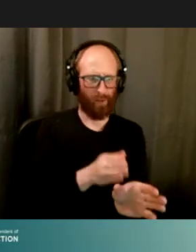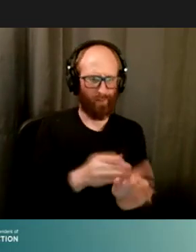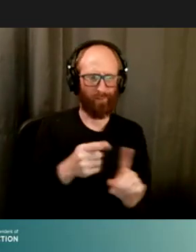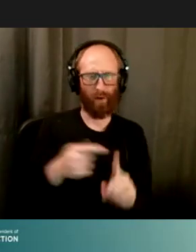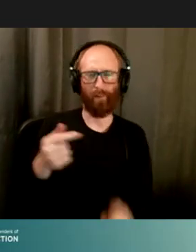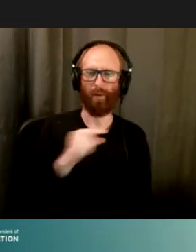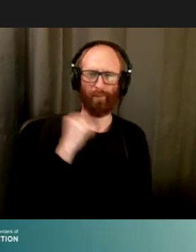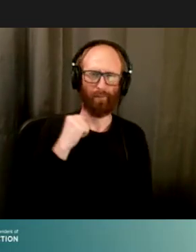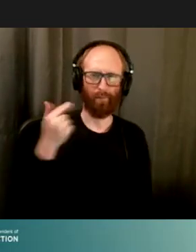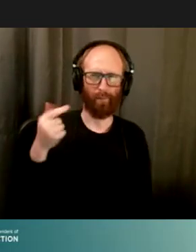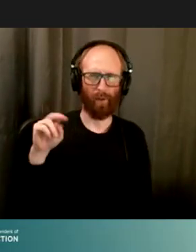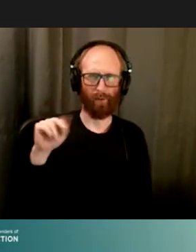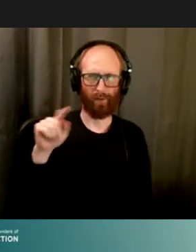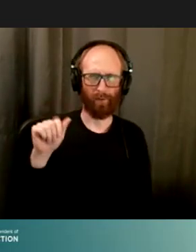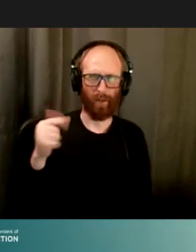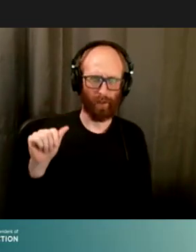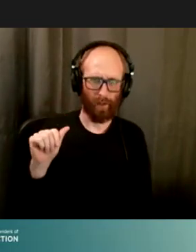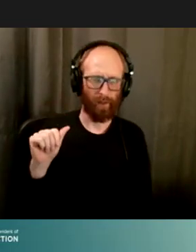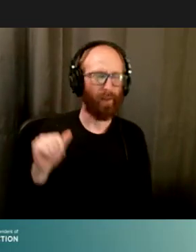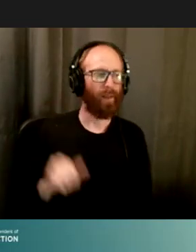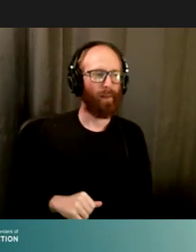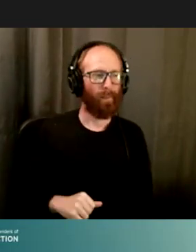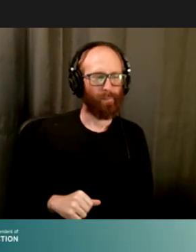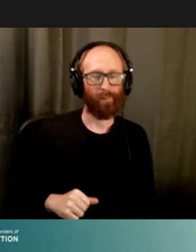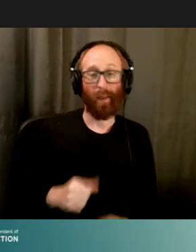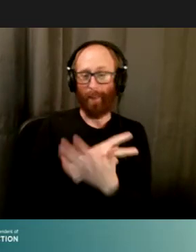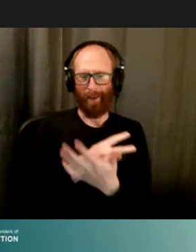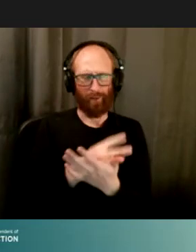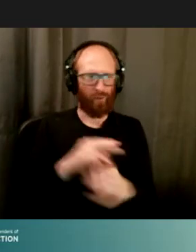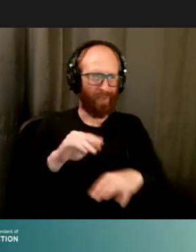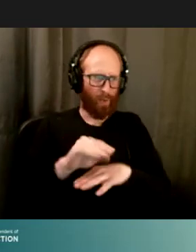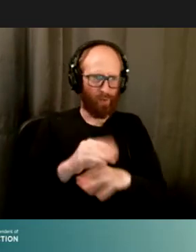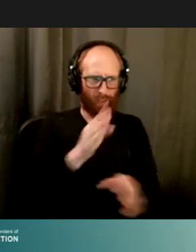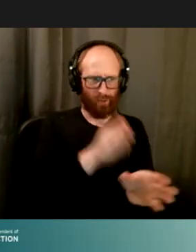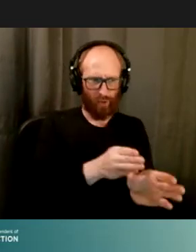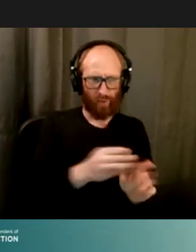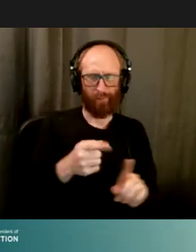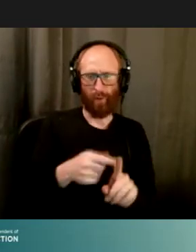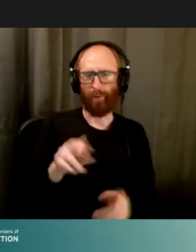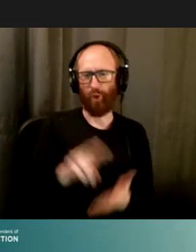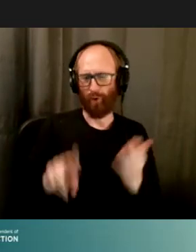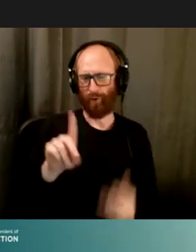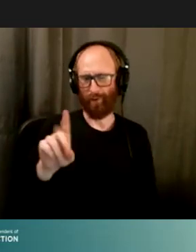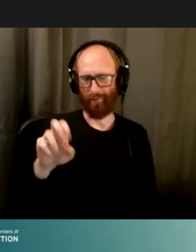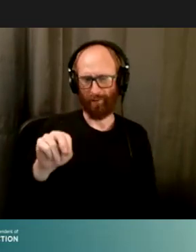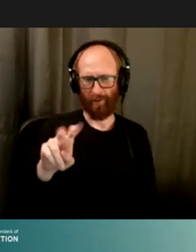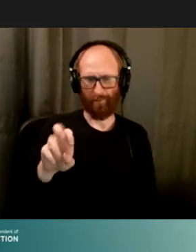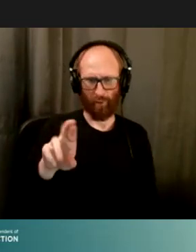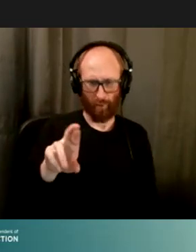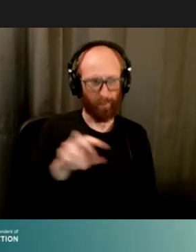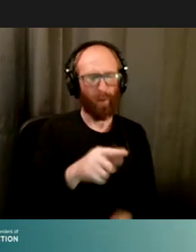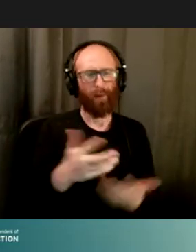and a master's in counseling psychology from the University of Denver. Sarah has worked at